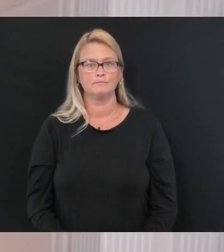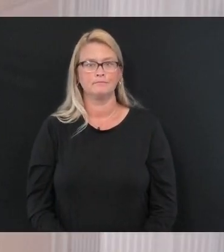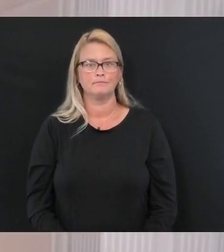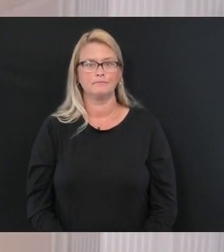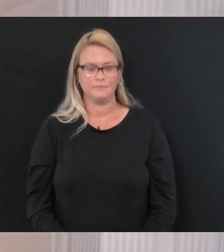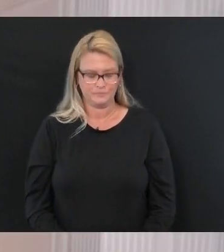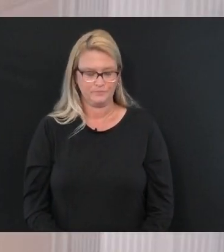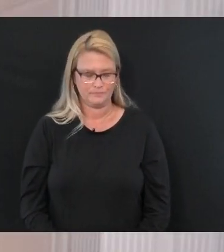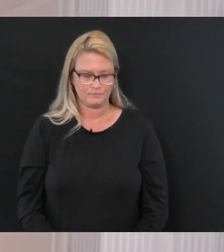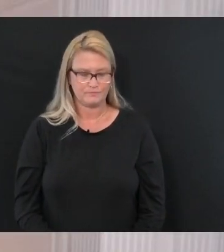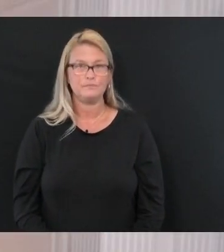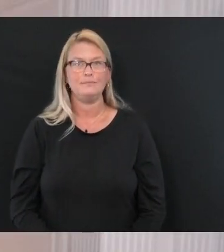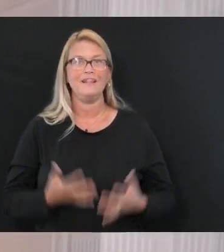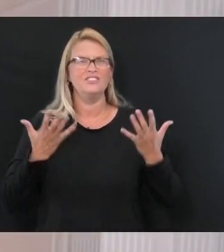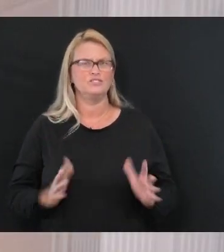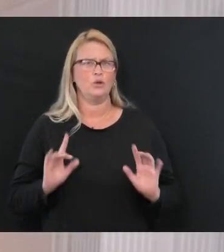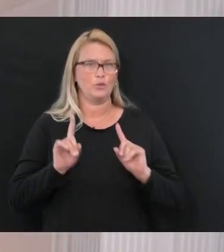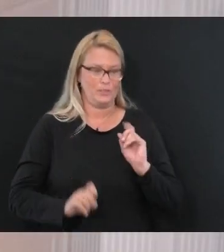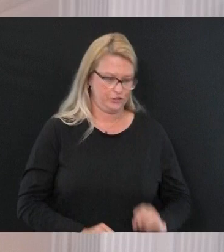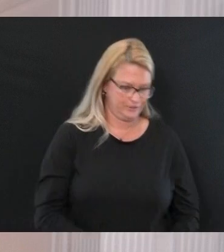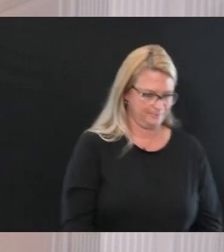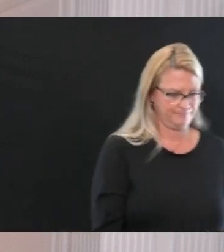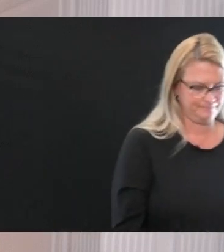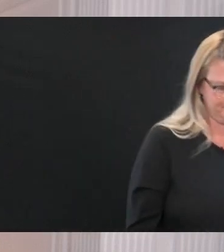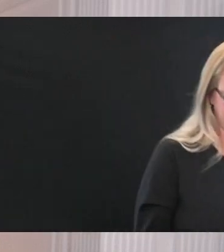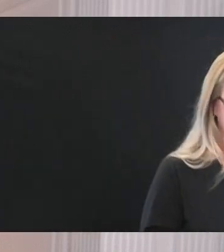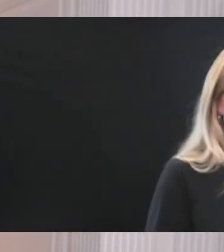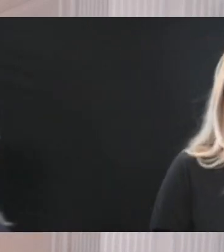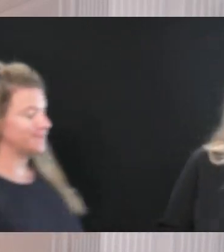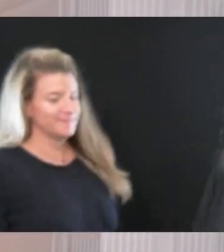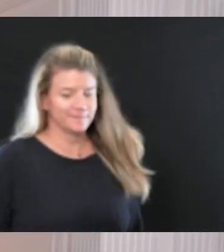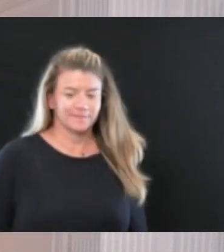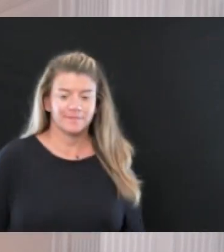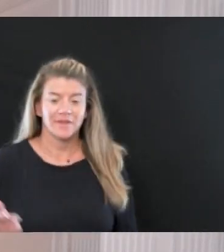All right, thank you. That's all the questions we have for today. Governor, I'll turn it back to you.